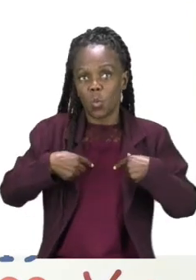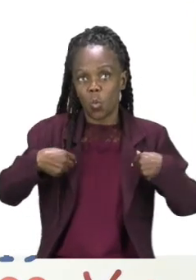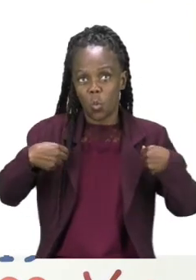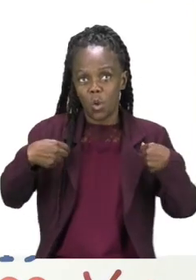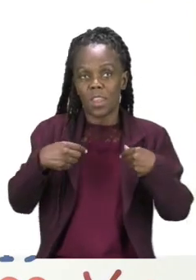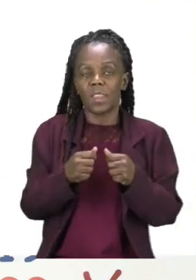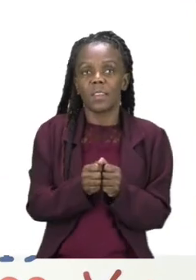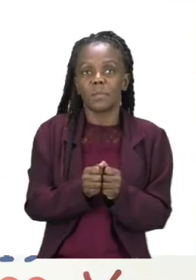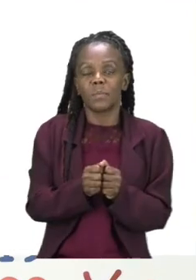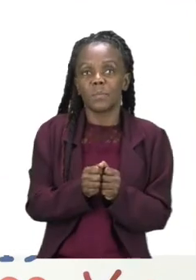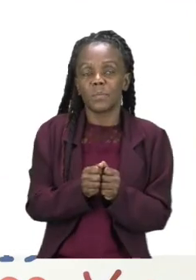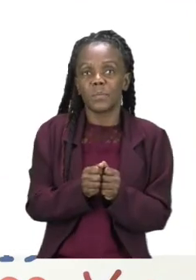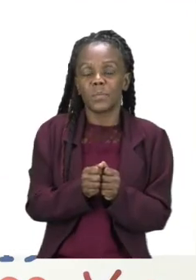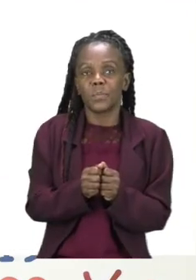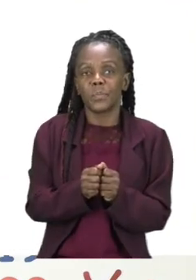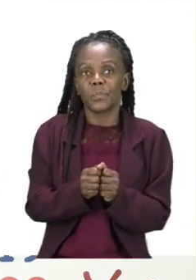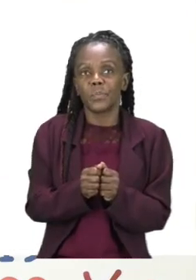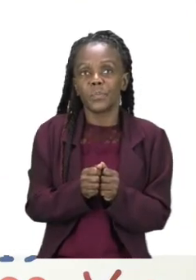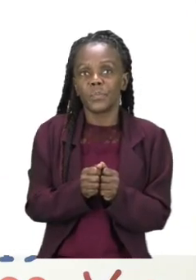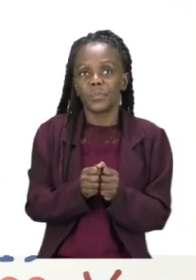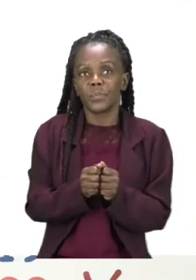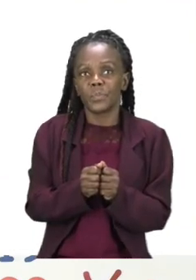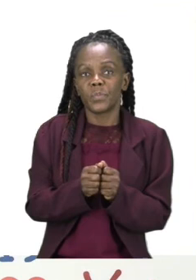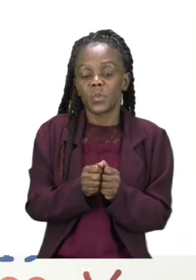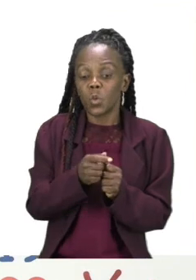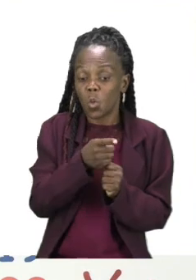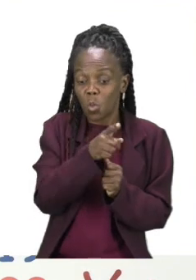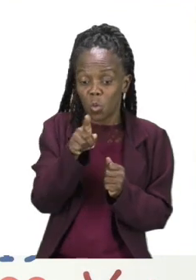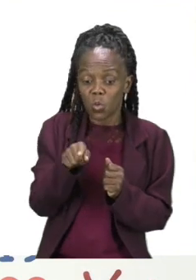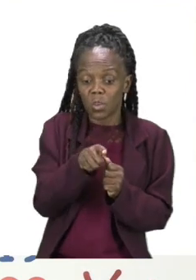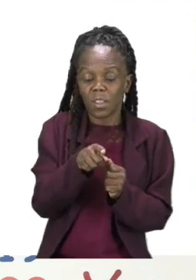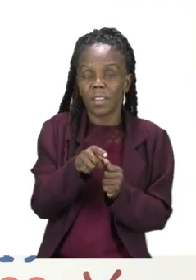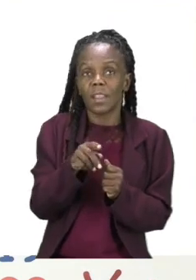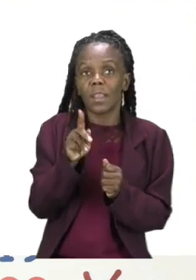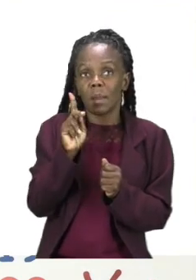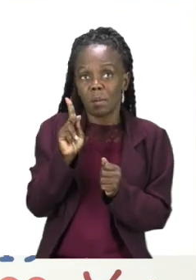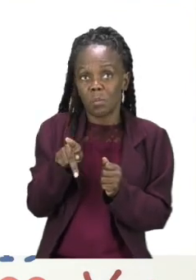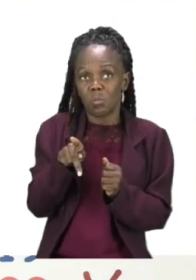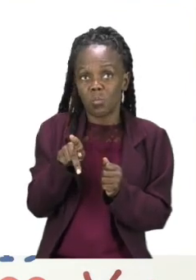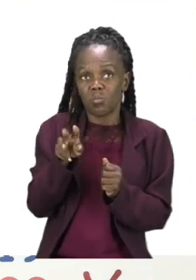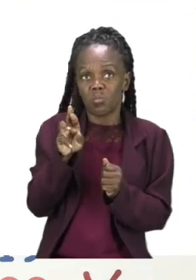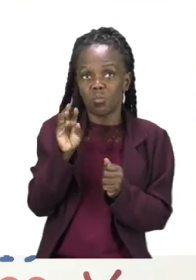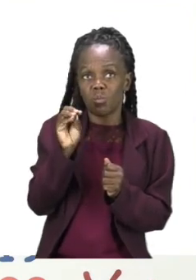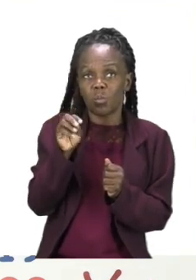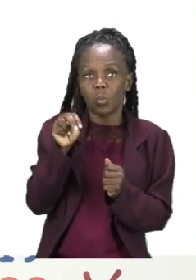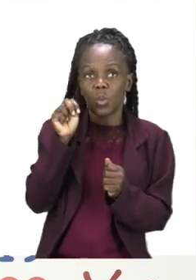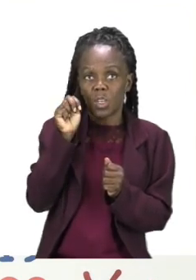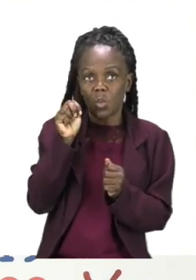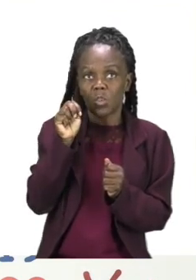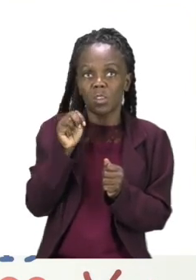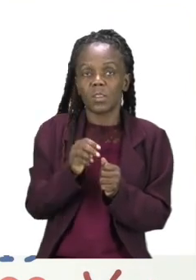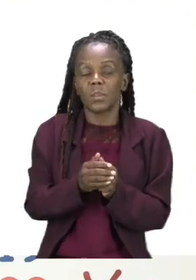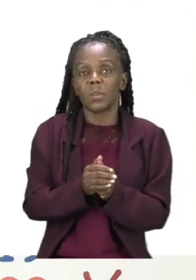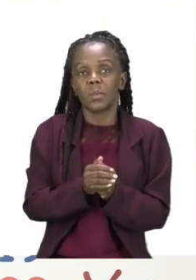We. So these are the personal pronouns. And now that we know how to use them, let's take